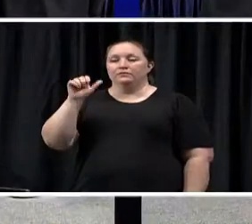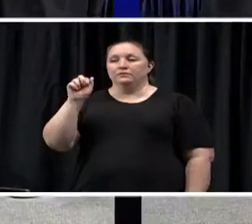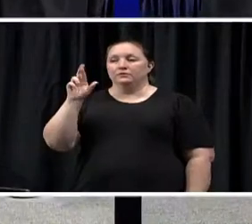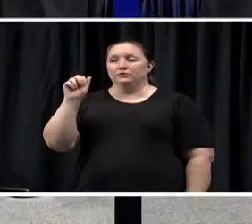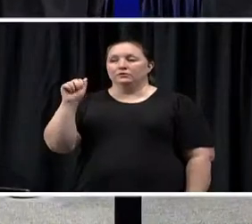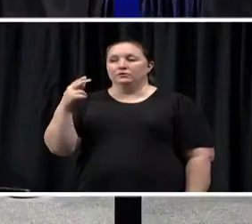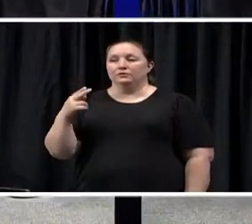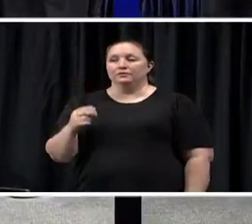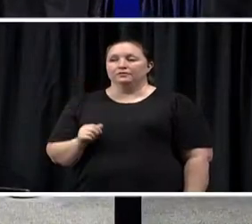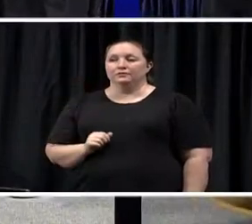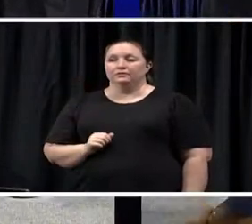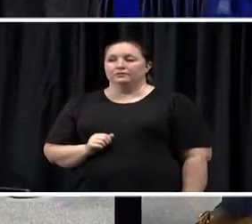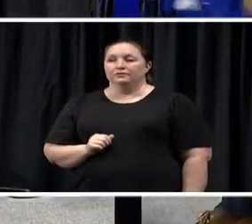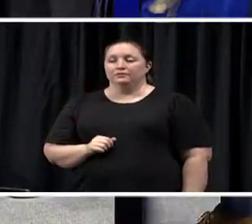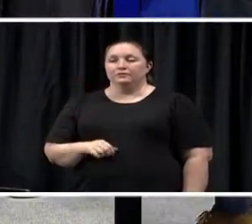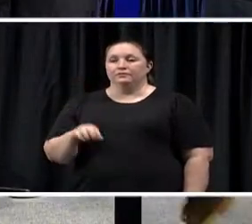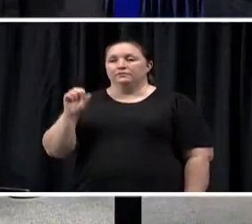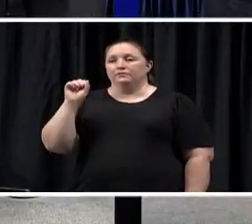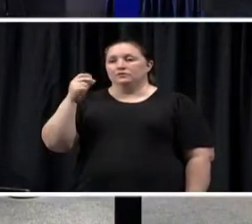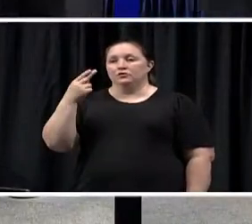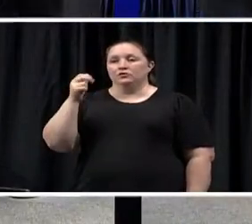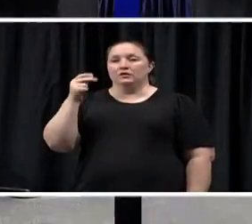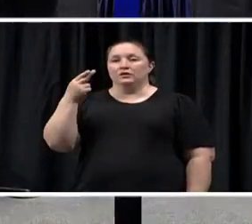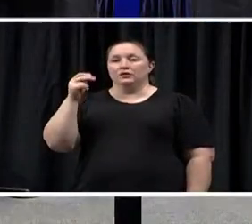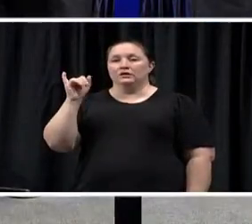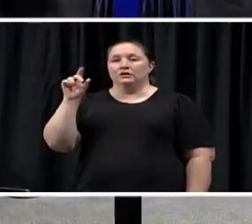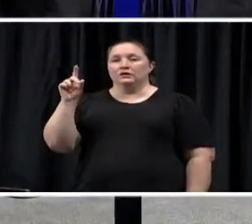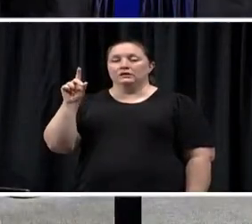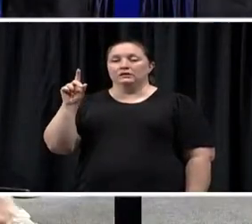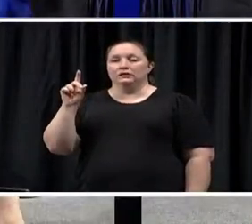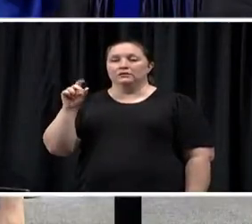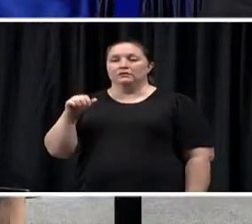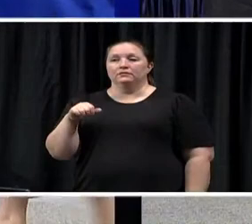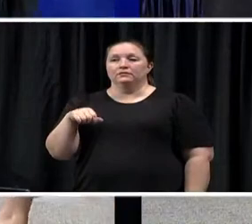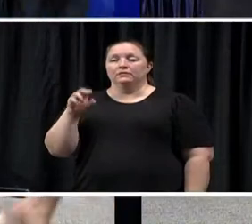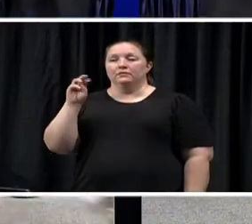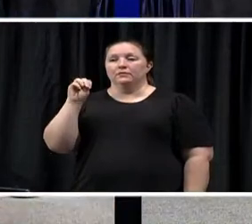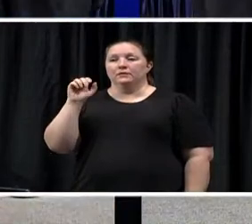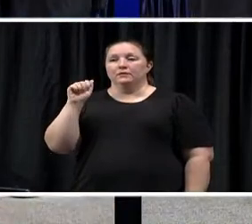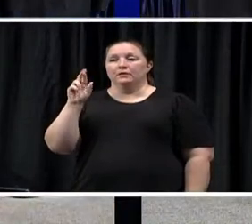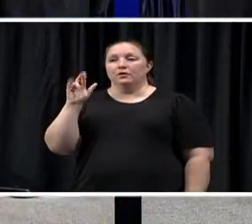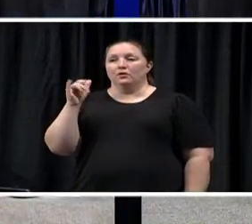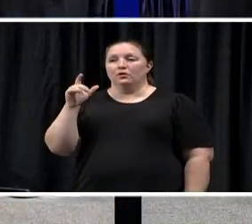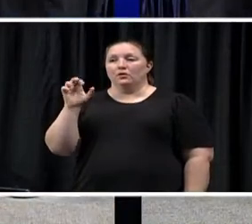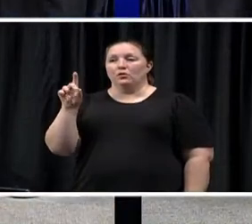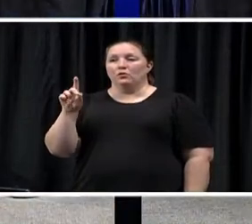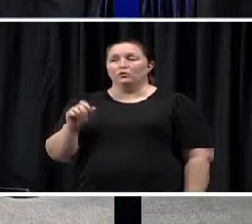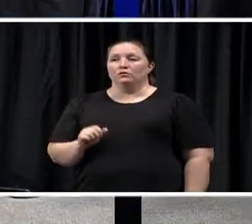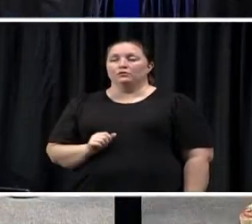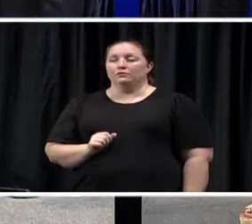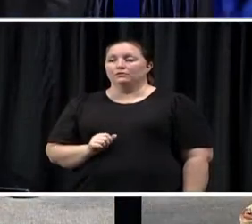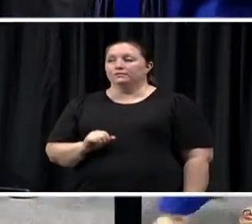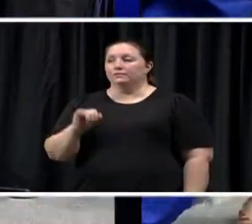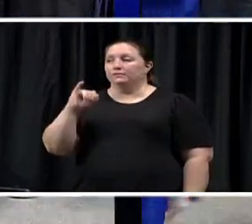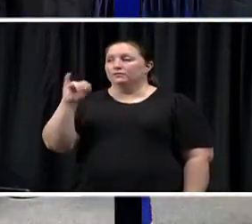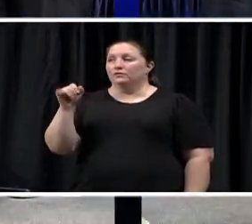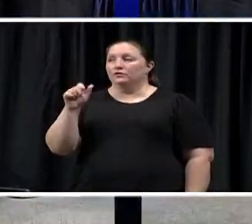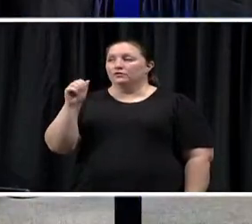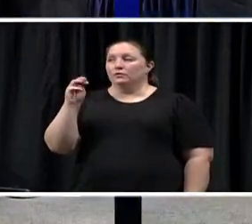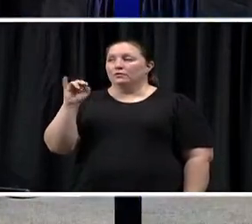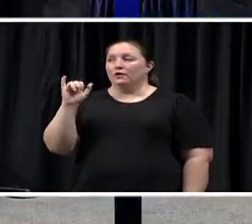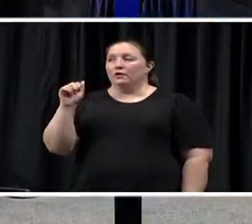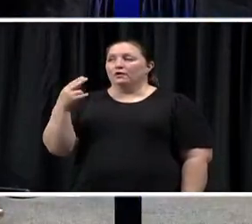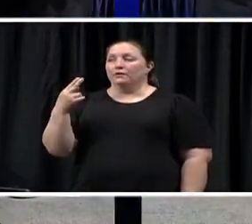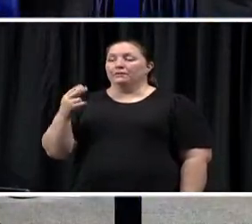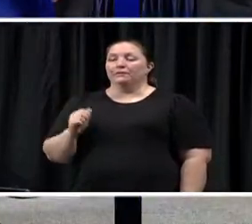Musa. Shahid Musin. Marigold Nye. Jamiah Lee Mulder.